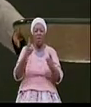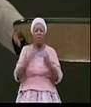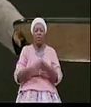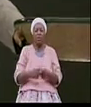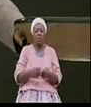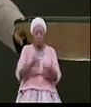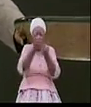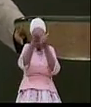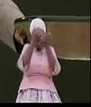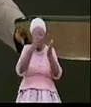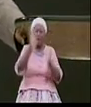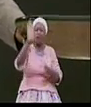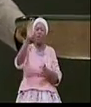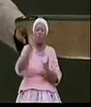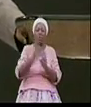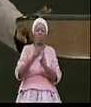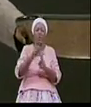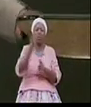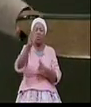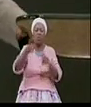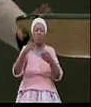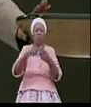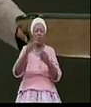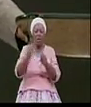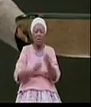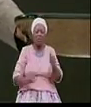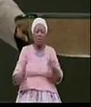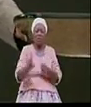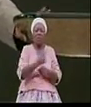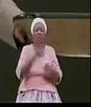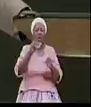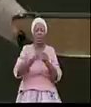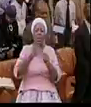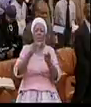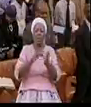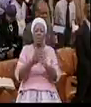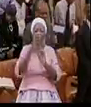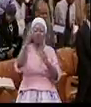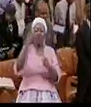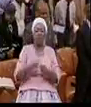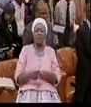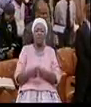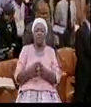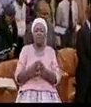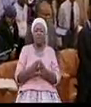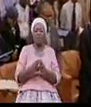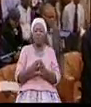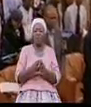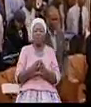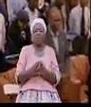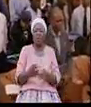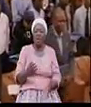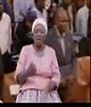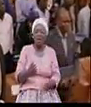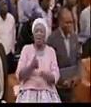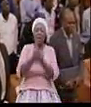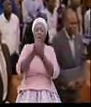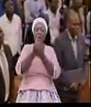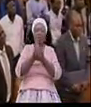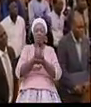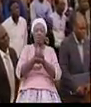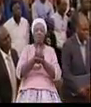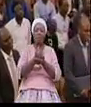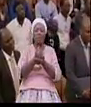obey your word, you grant to everyone in Jesus' name. Help us, Lord, to